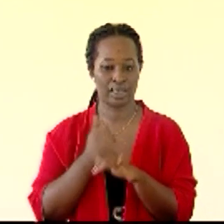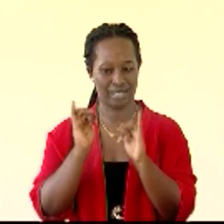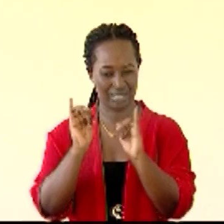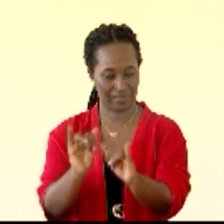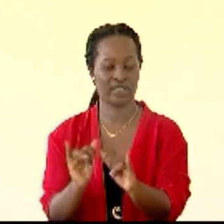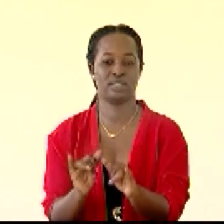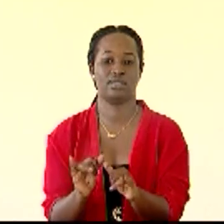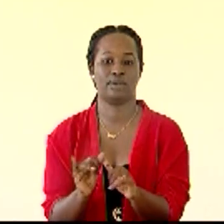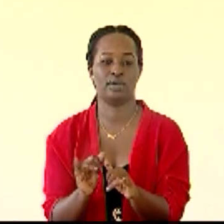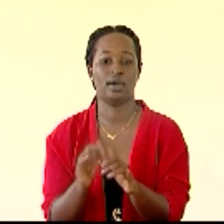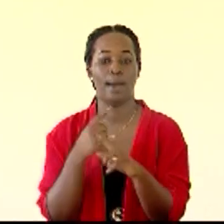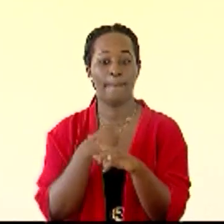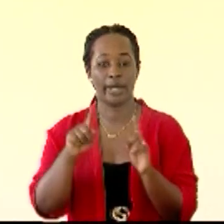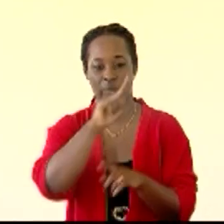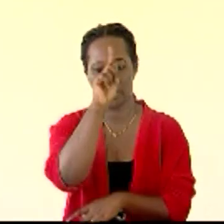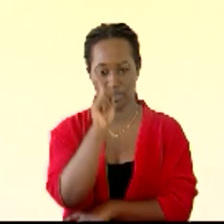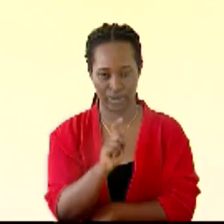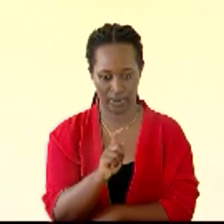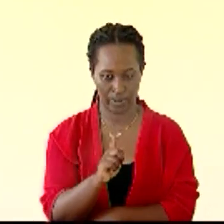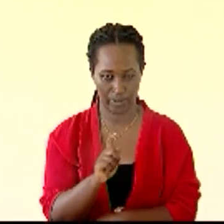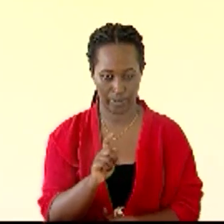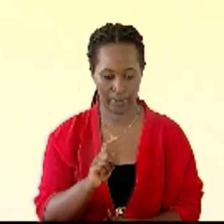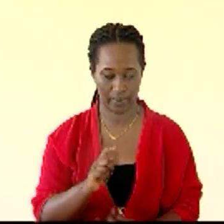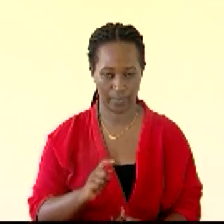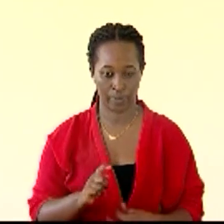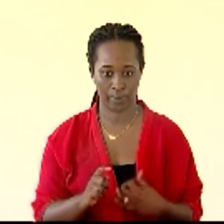fixed. But the question is,